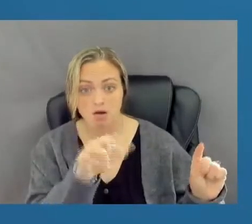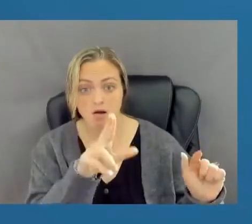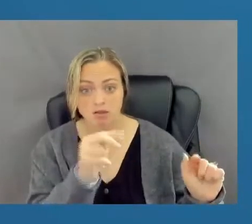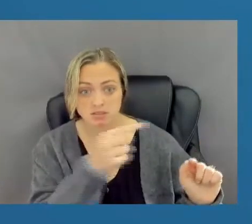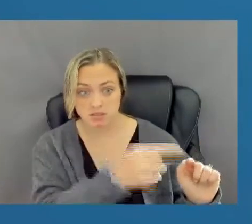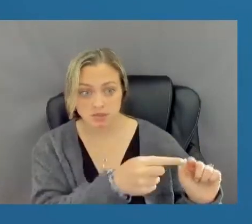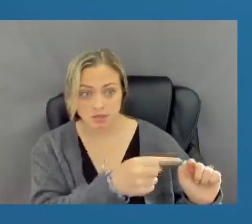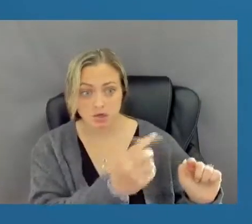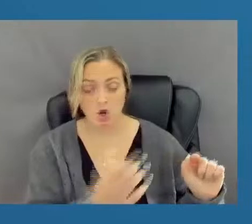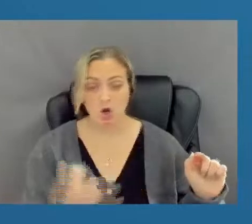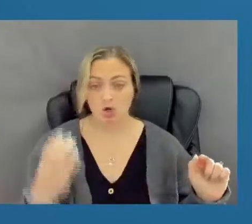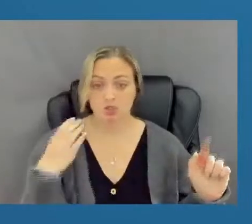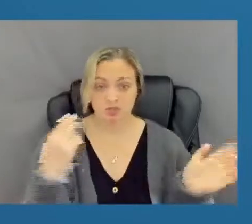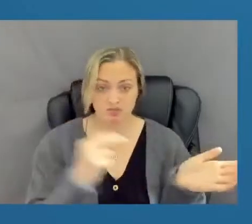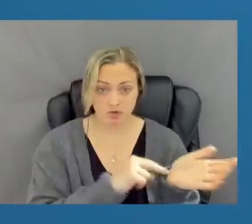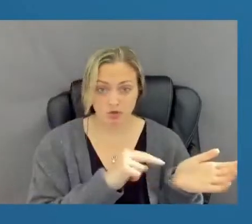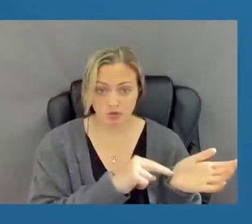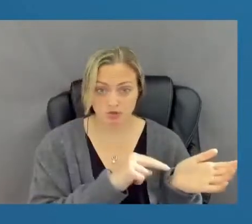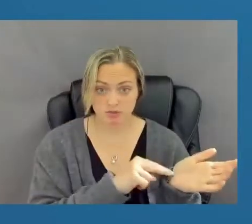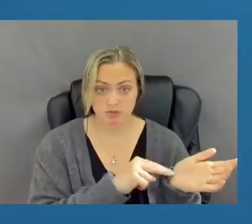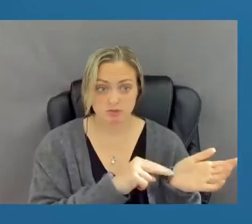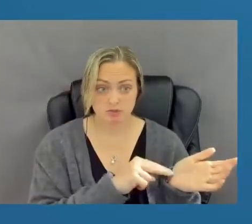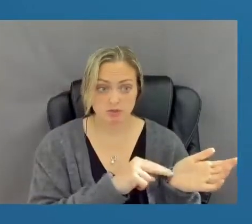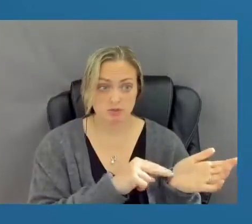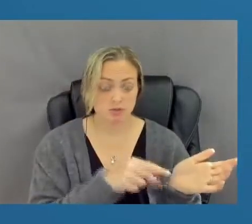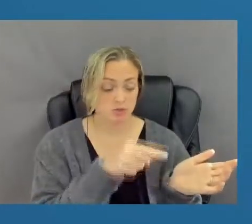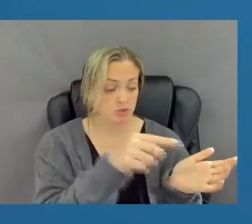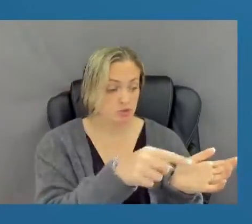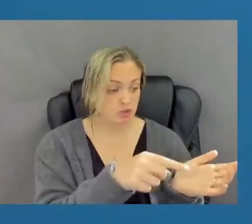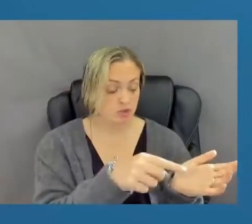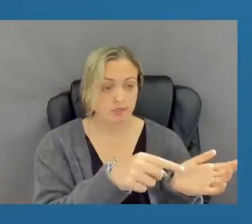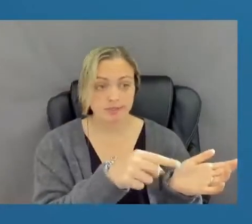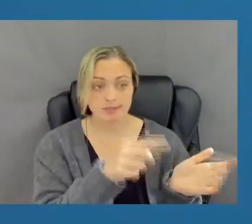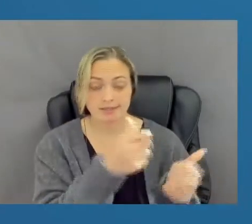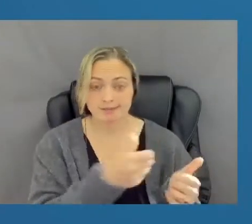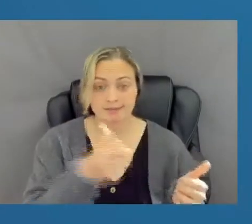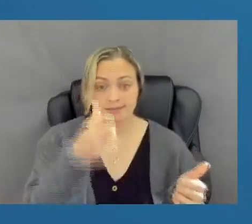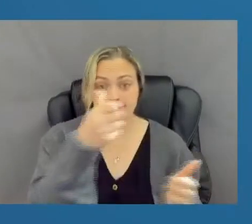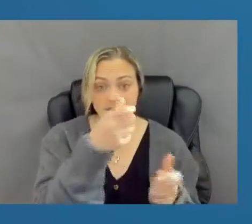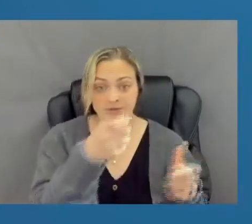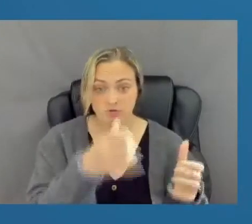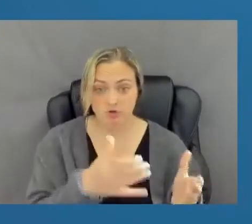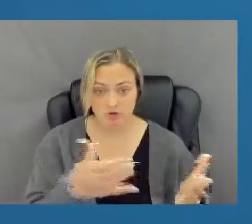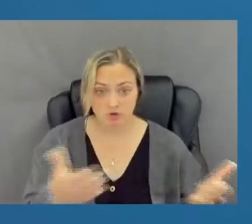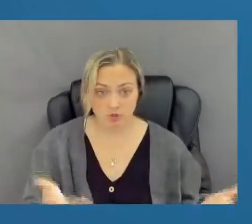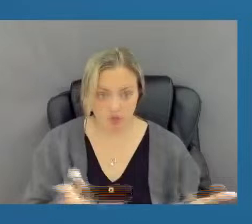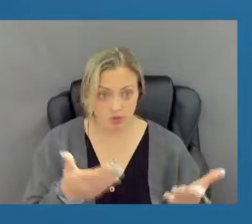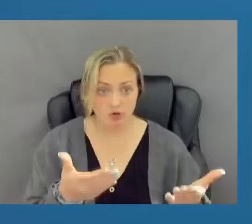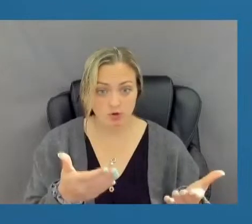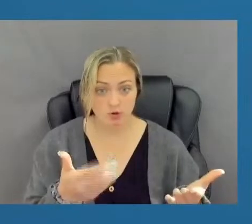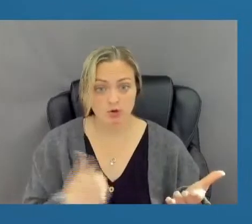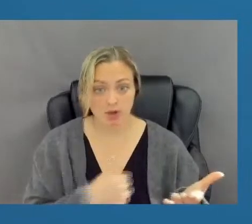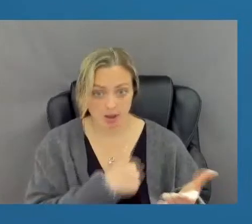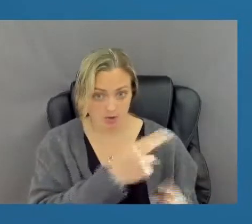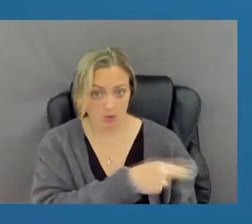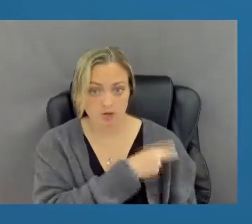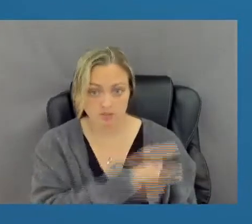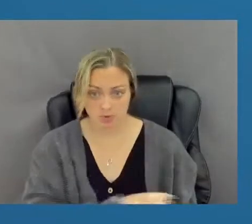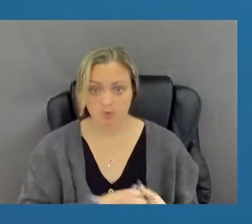Nursing Officer for the system. She is also the Executive Director here, interim, at Interfaith Medical Center.